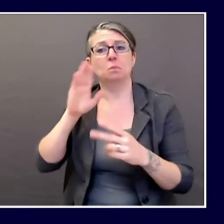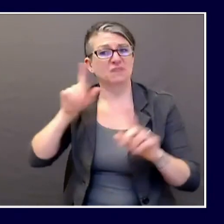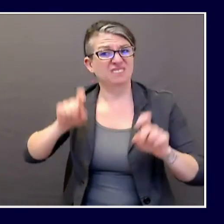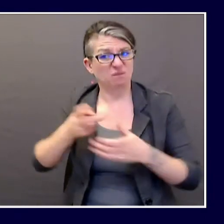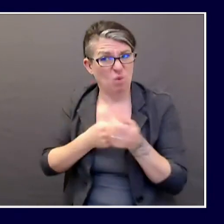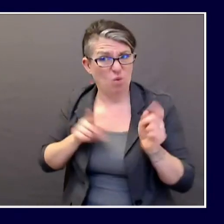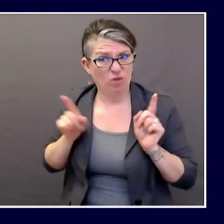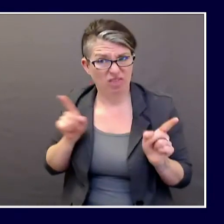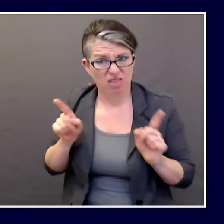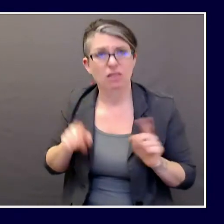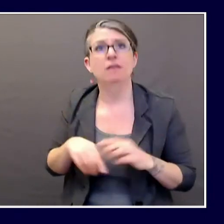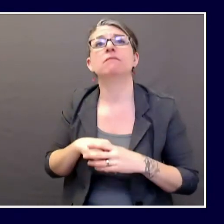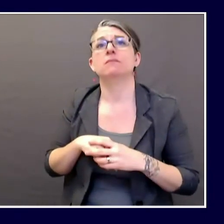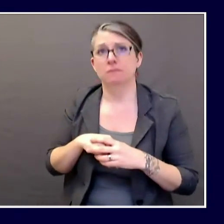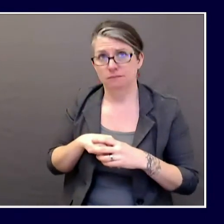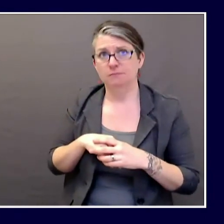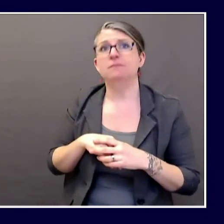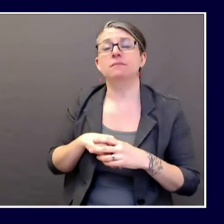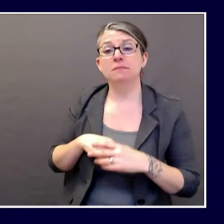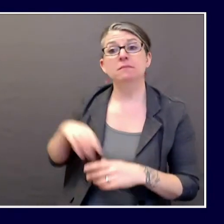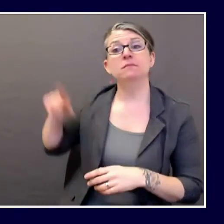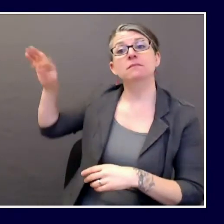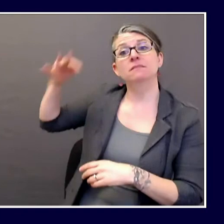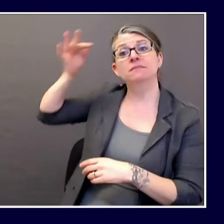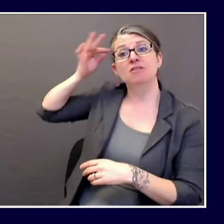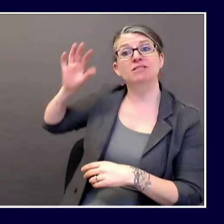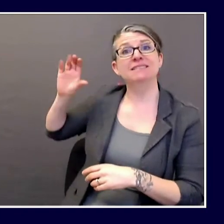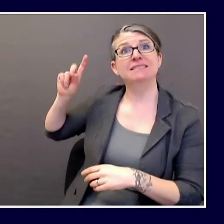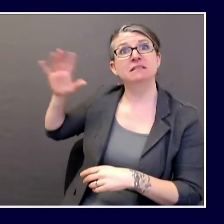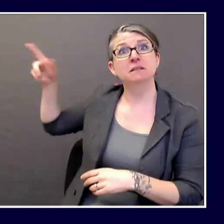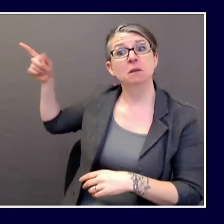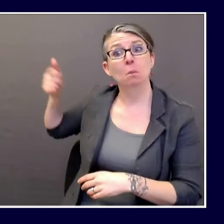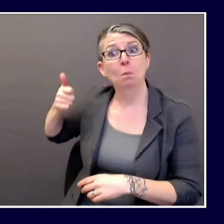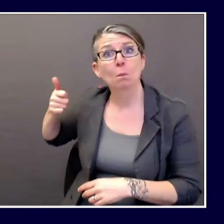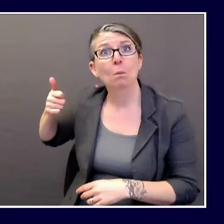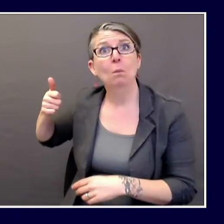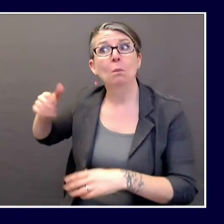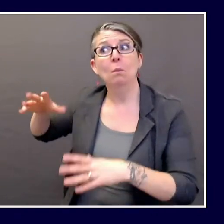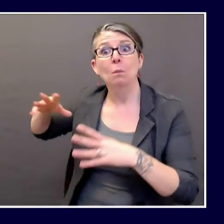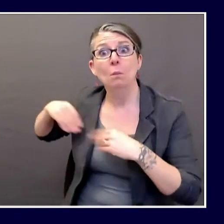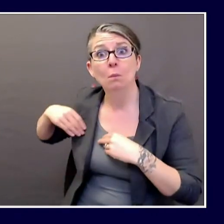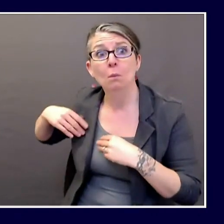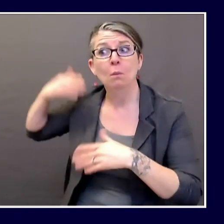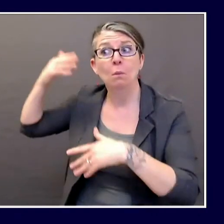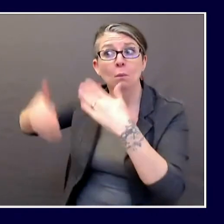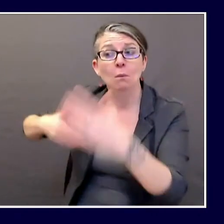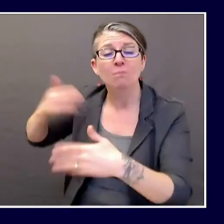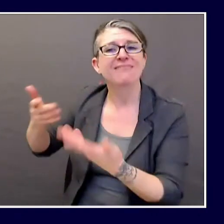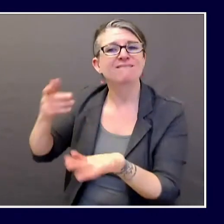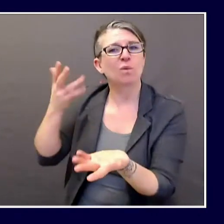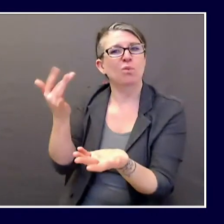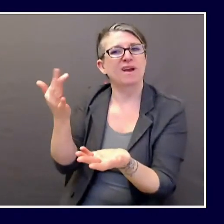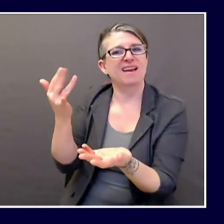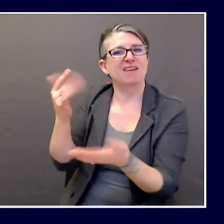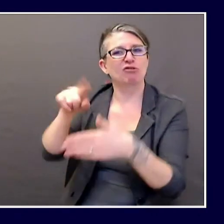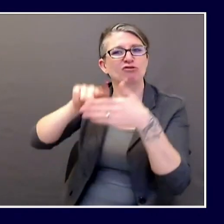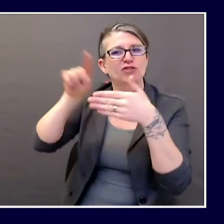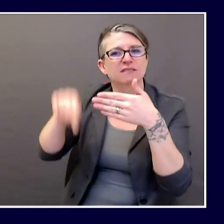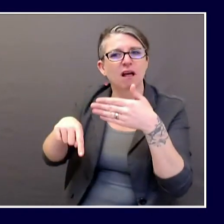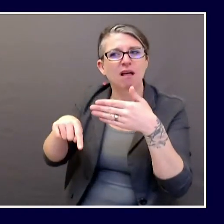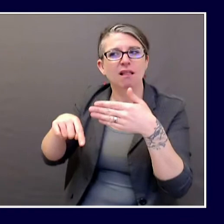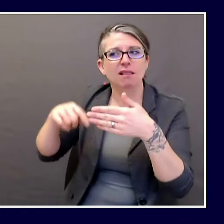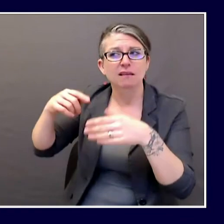clear whether the vaccines by the FDA before we're talking seriously about going back into the classroom in the